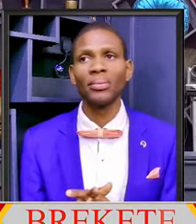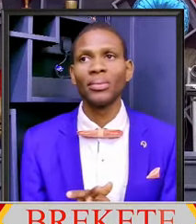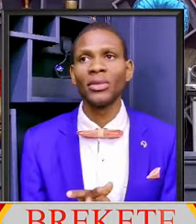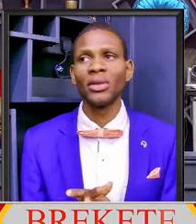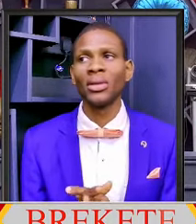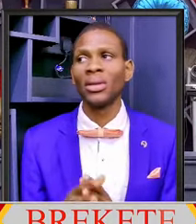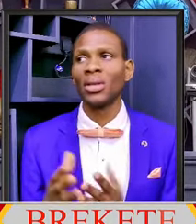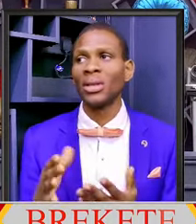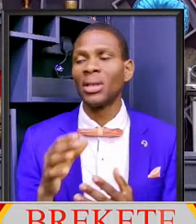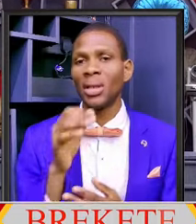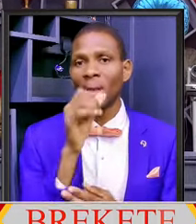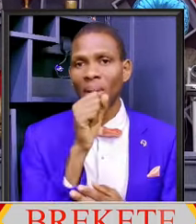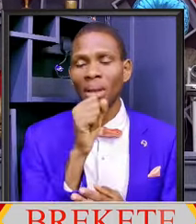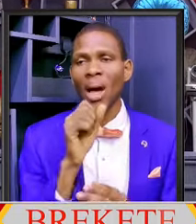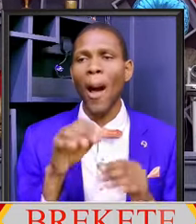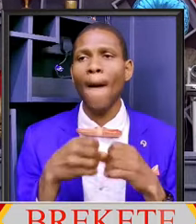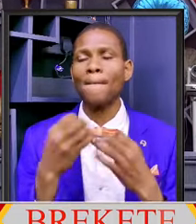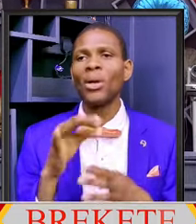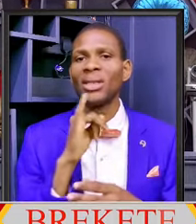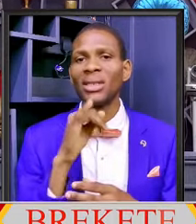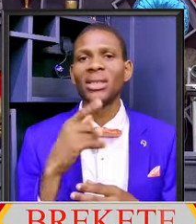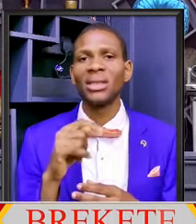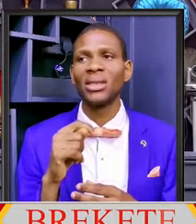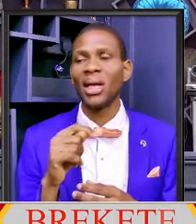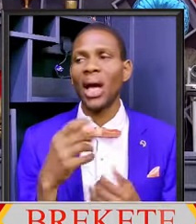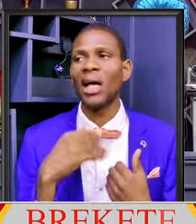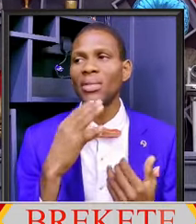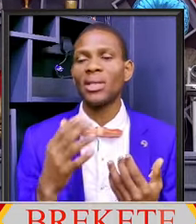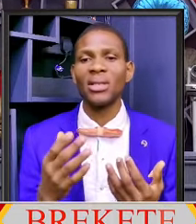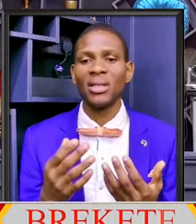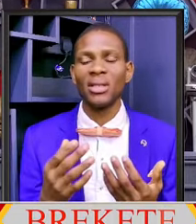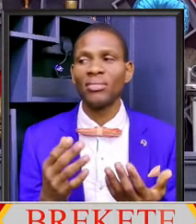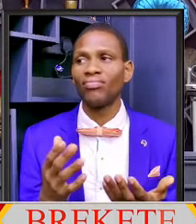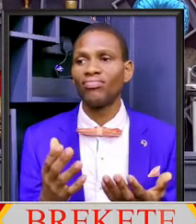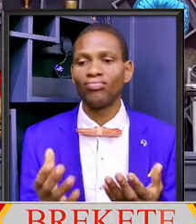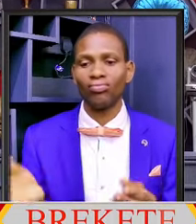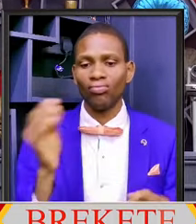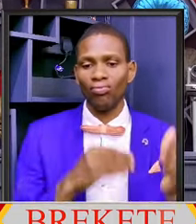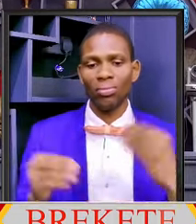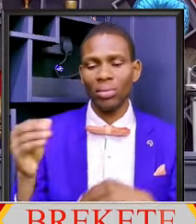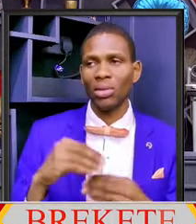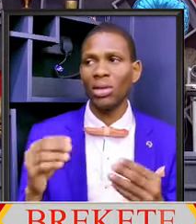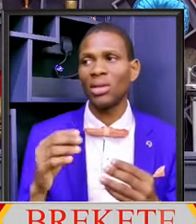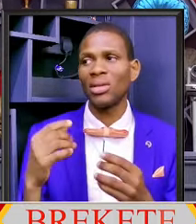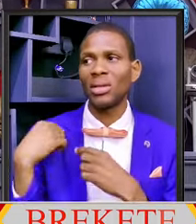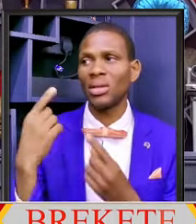Pick the microphone and tell me how much has been raised so far.